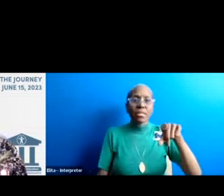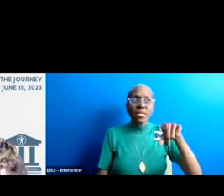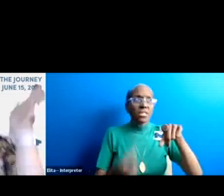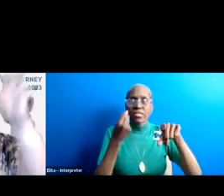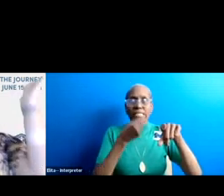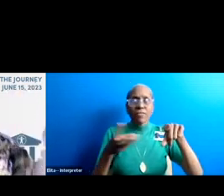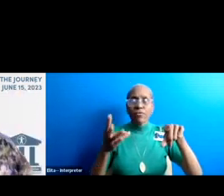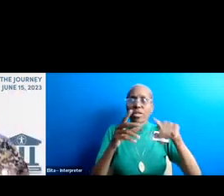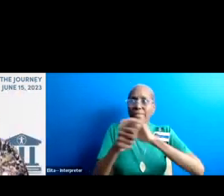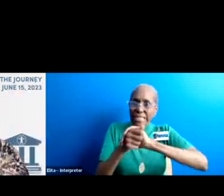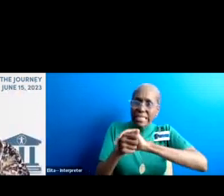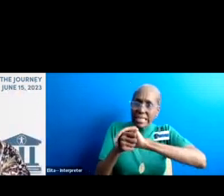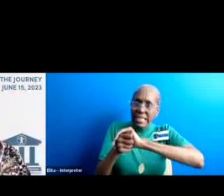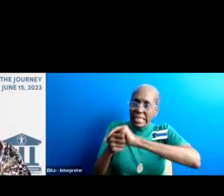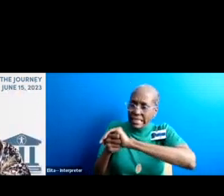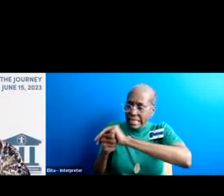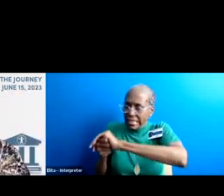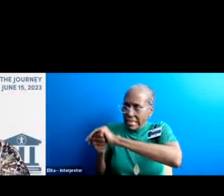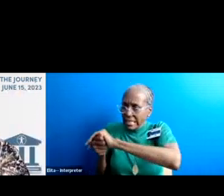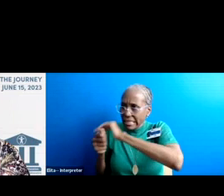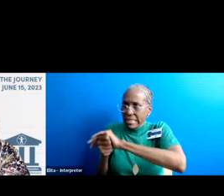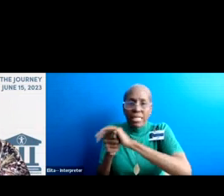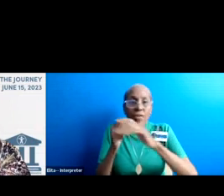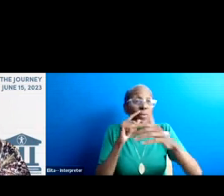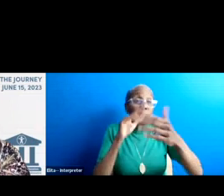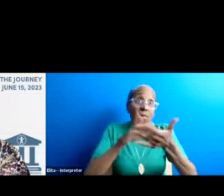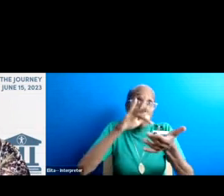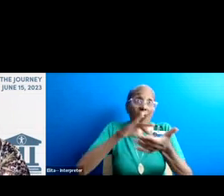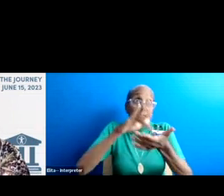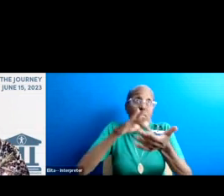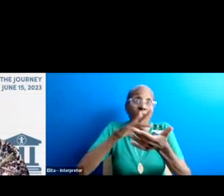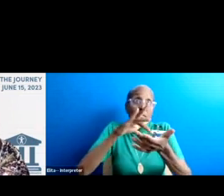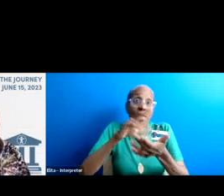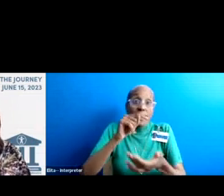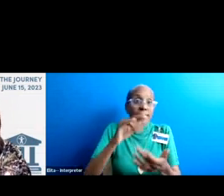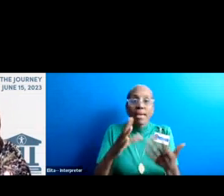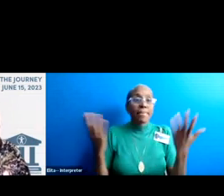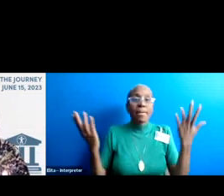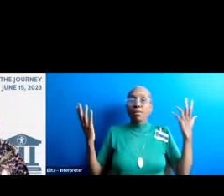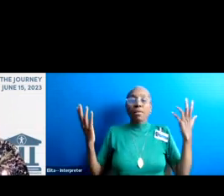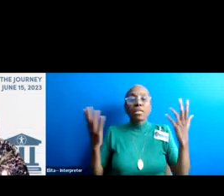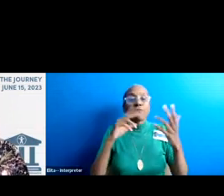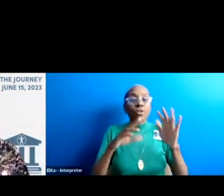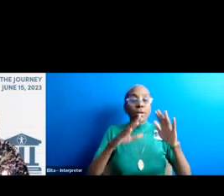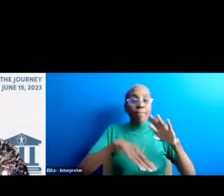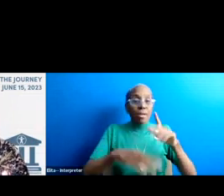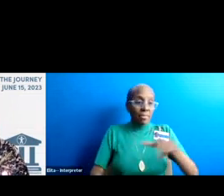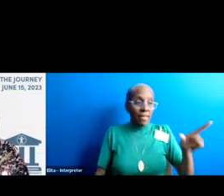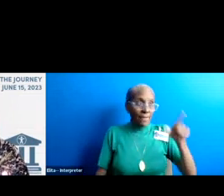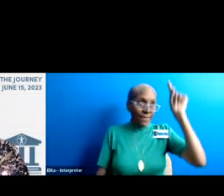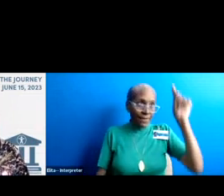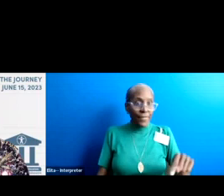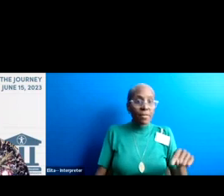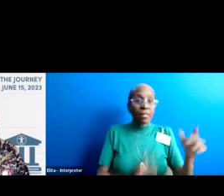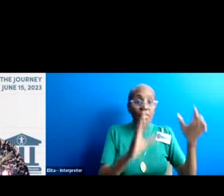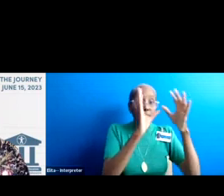plethora of hidden things up there for me to accidentally click on. And if you look in the very bottom left where the